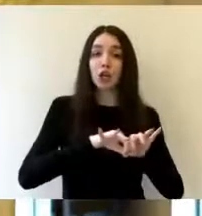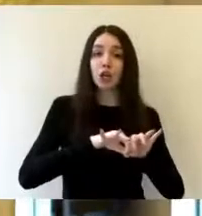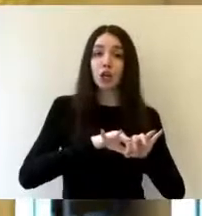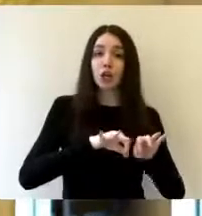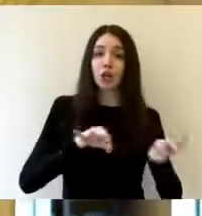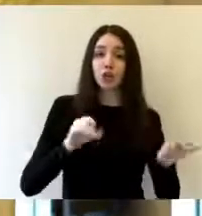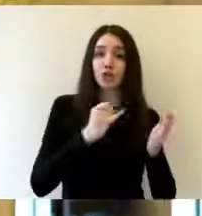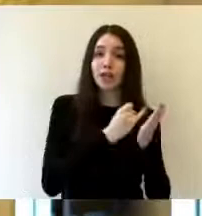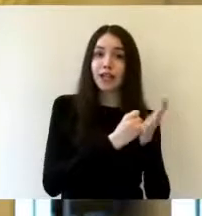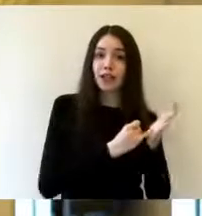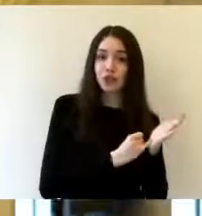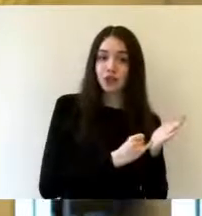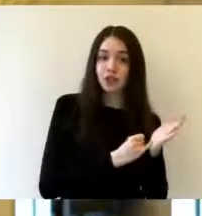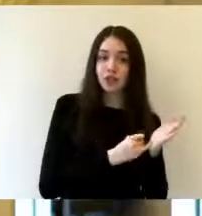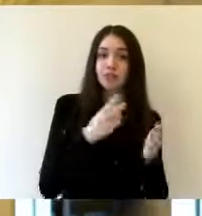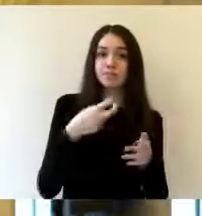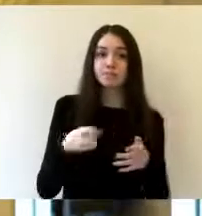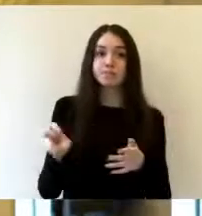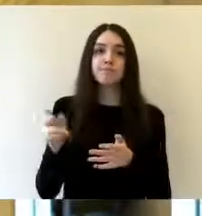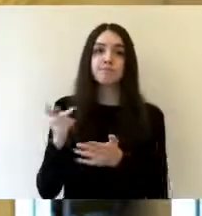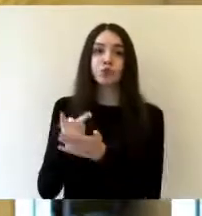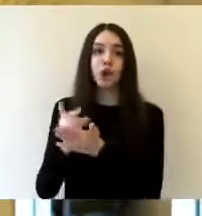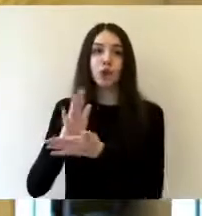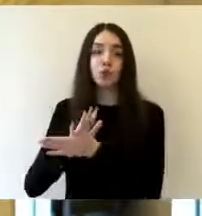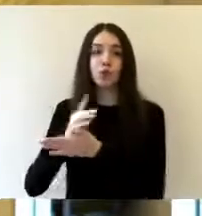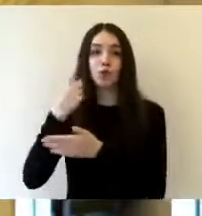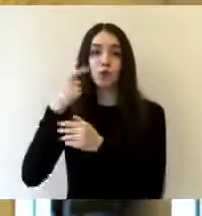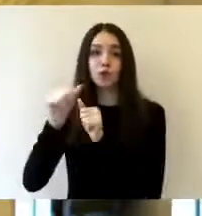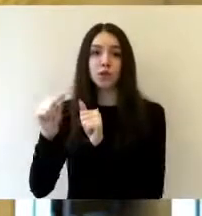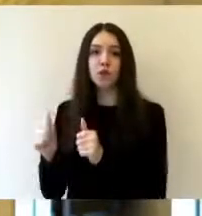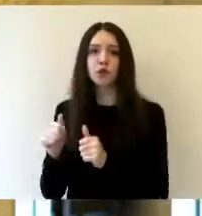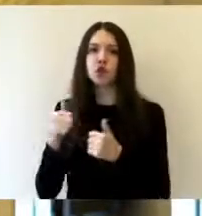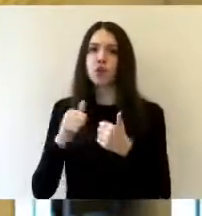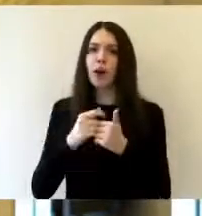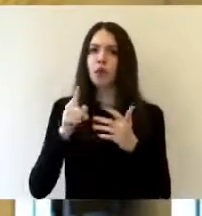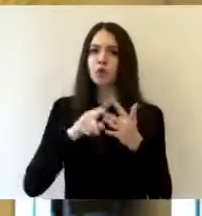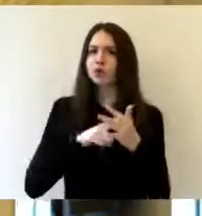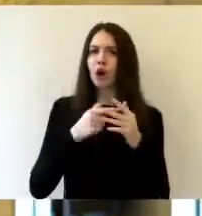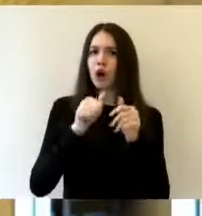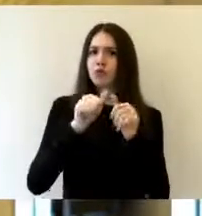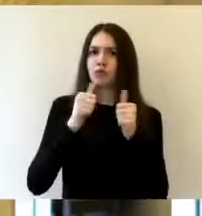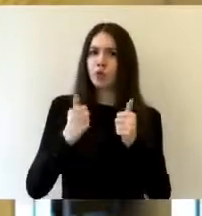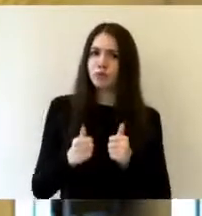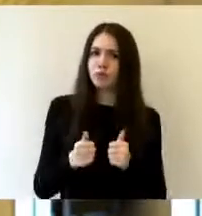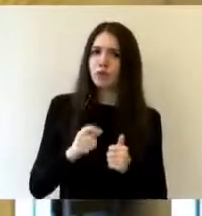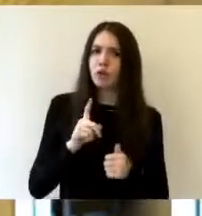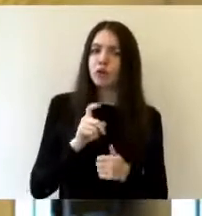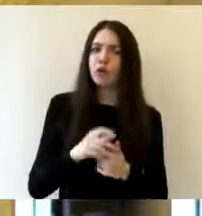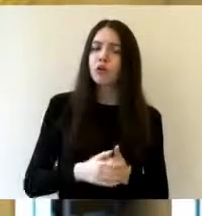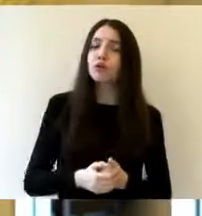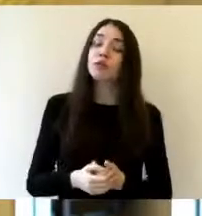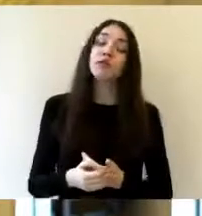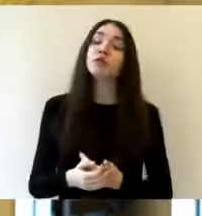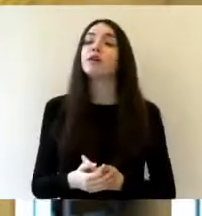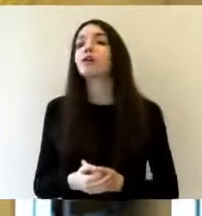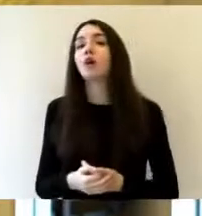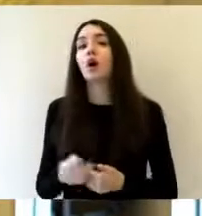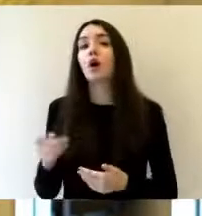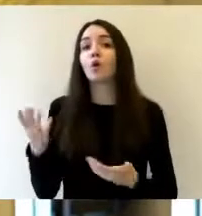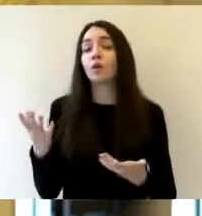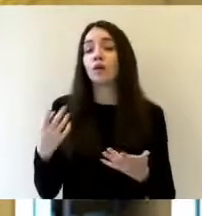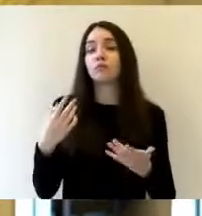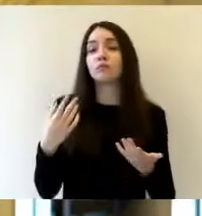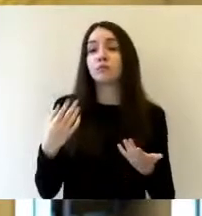mm-hmm. When did sculpture enter your life? That's weird. So basically, well, right from the jump,